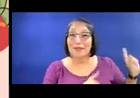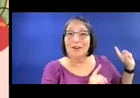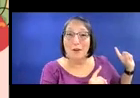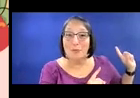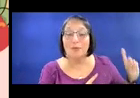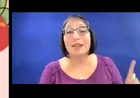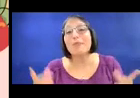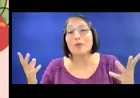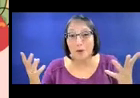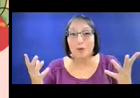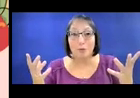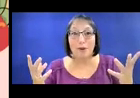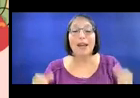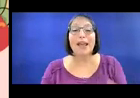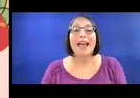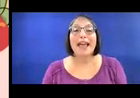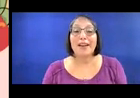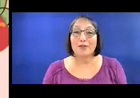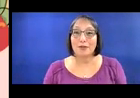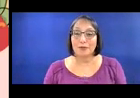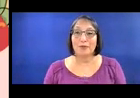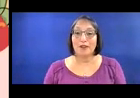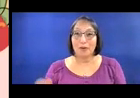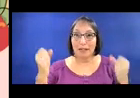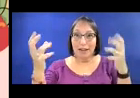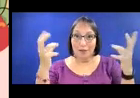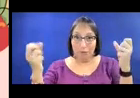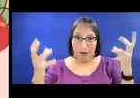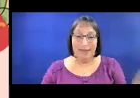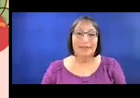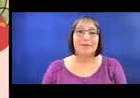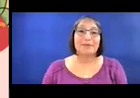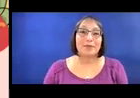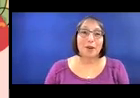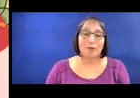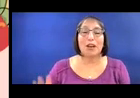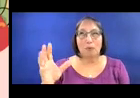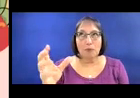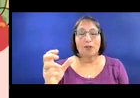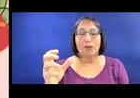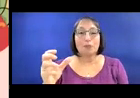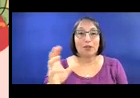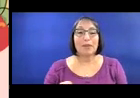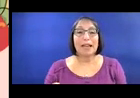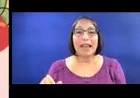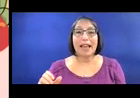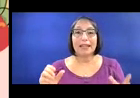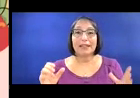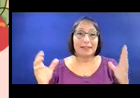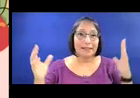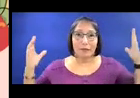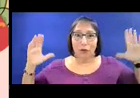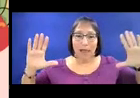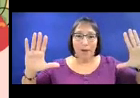have a sheet at home, too, because I'm also an interpreter. And I do do video relay interpreting. So, video remote interpreting, excuse me. And